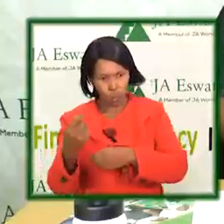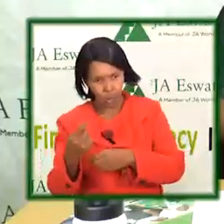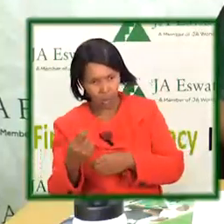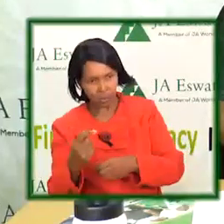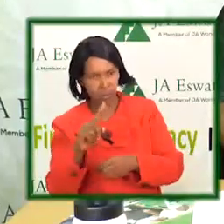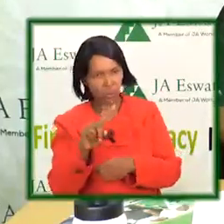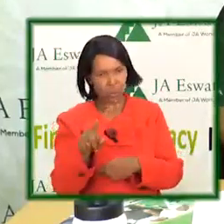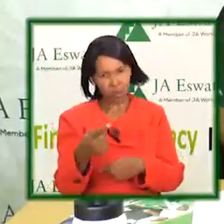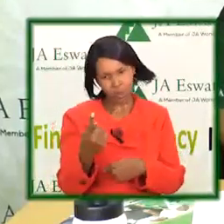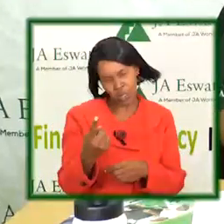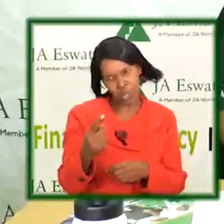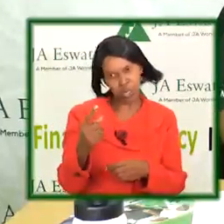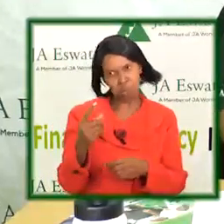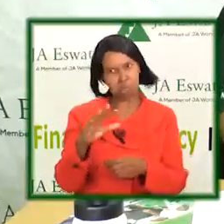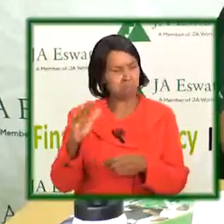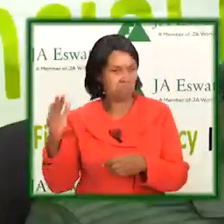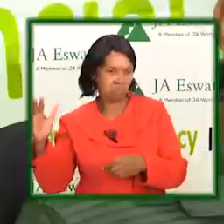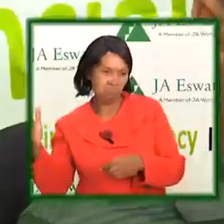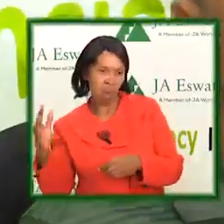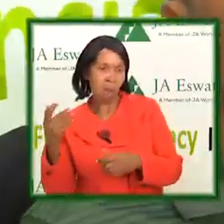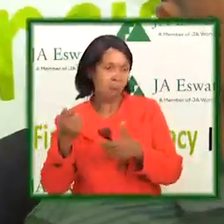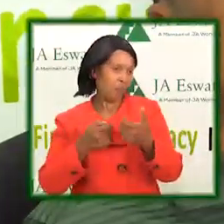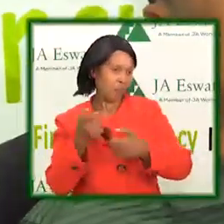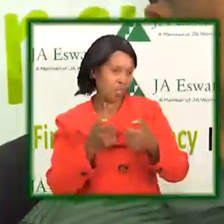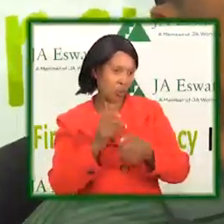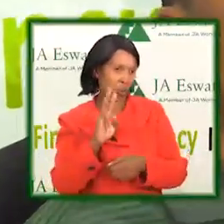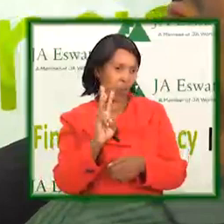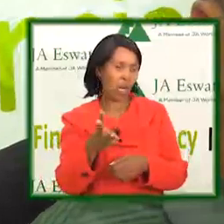we have a profit of about 1,000, then we are going to have